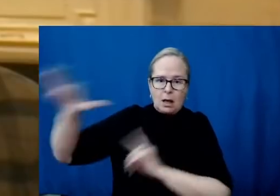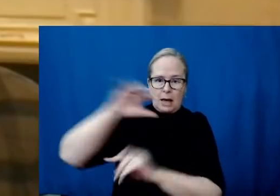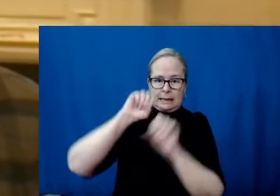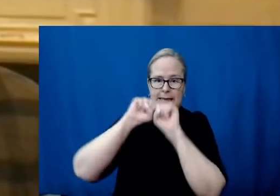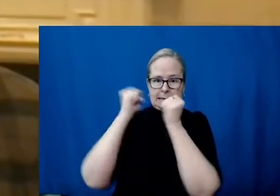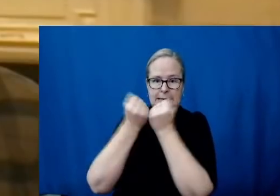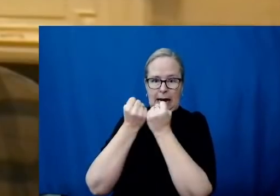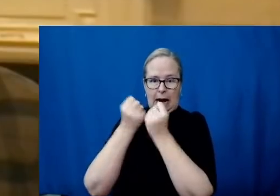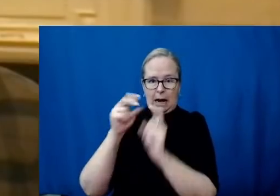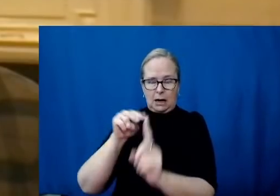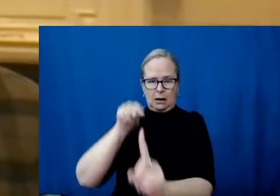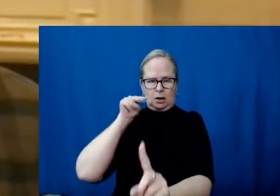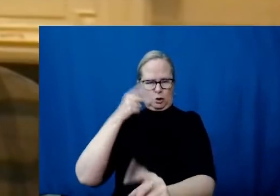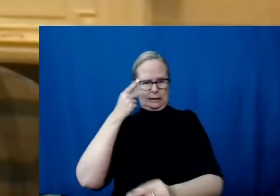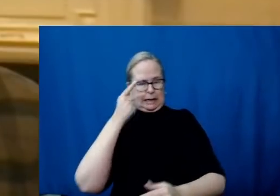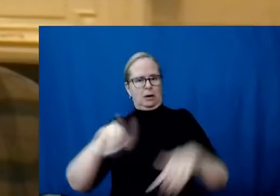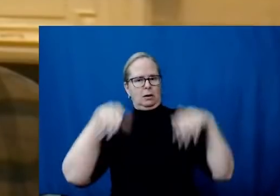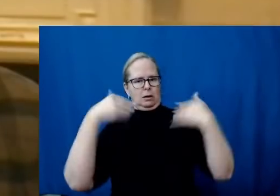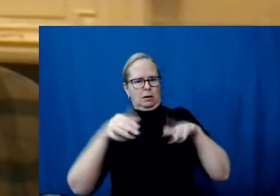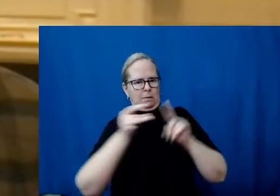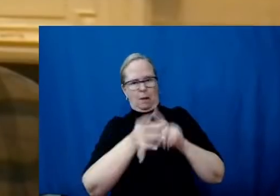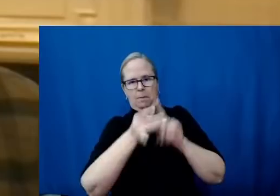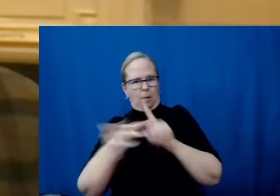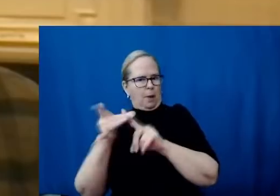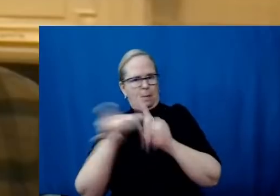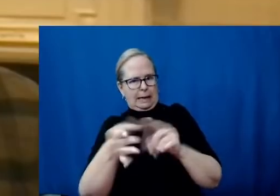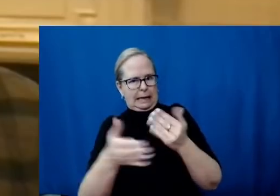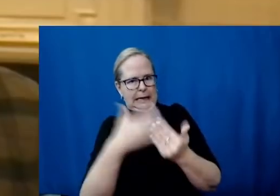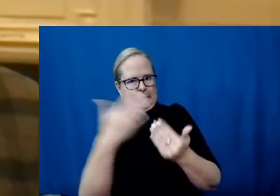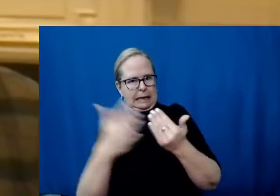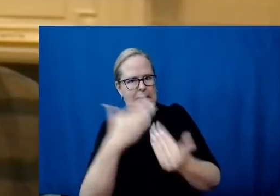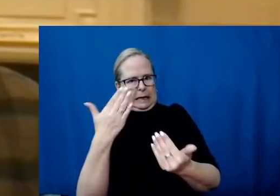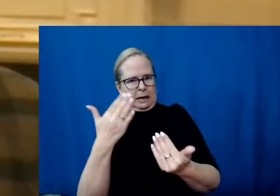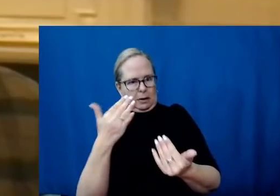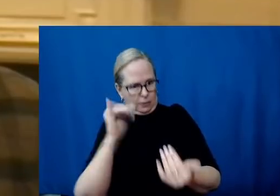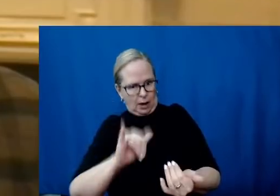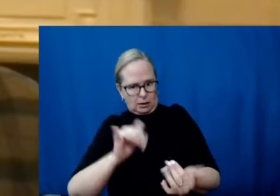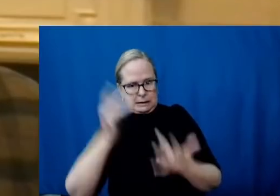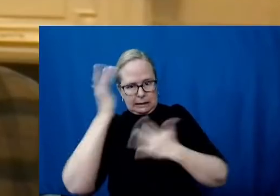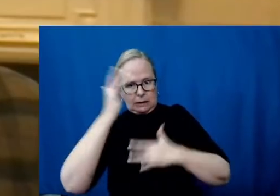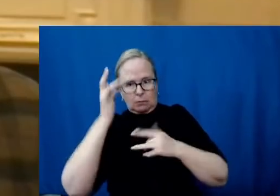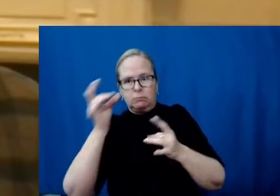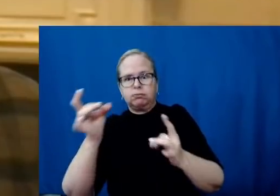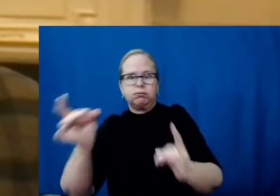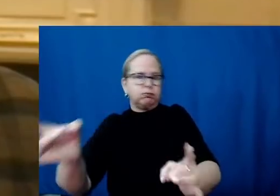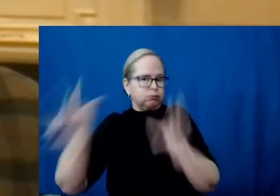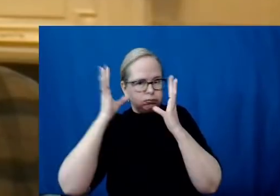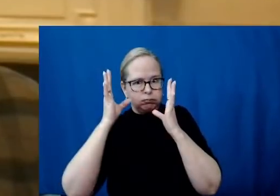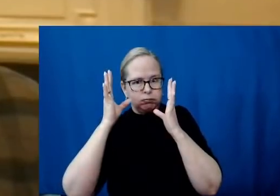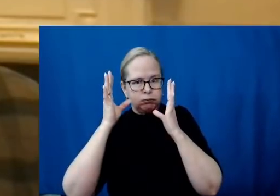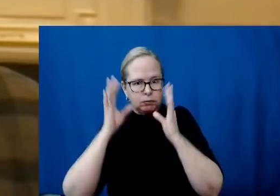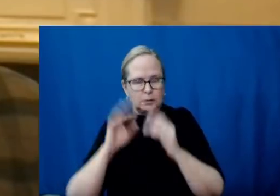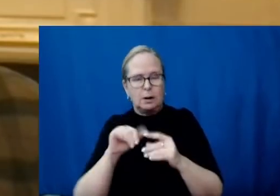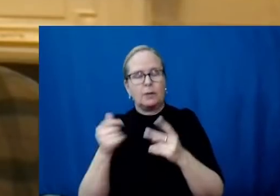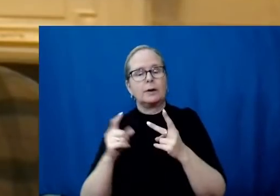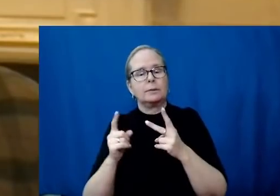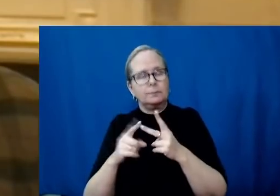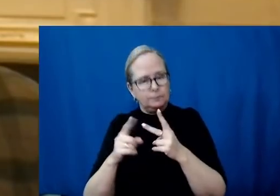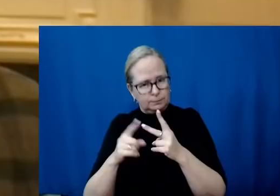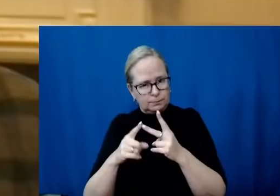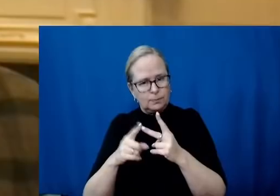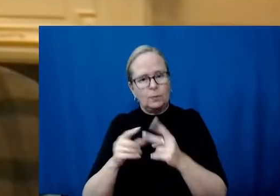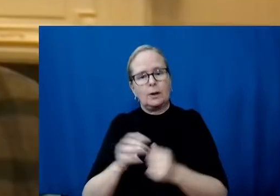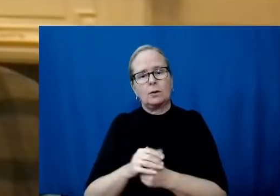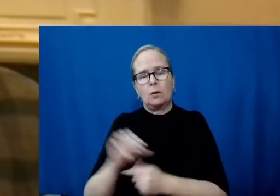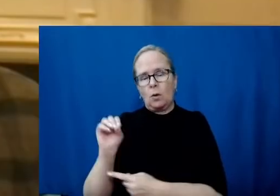perspective, because of its high transmissibility, this is a devastating disease. The second thing I want to point out on that is that we don't know about